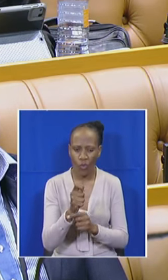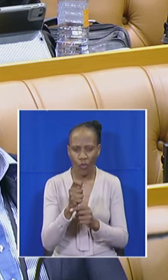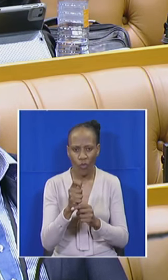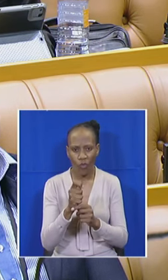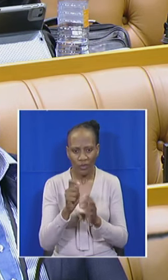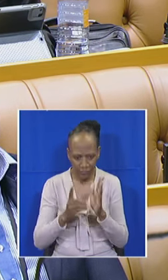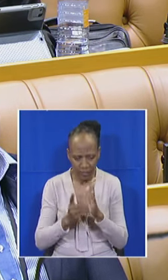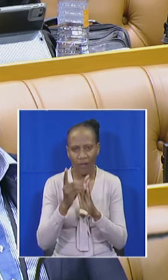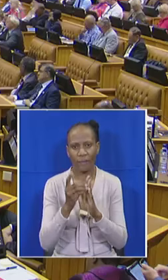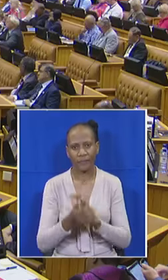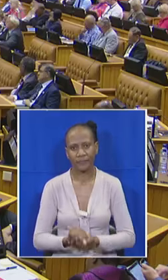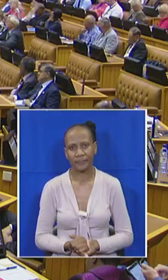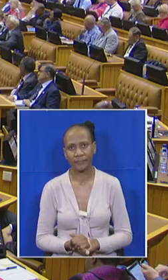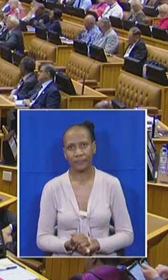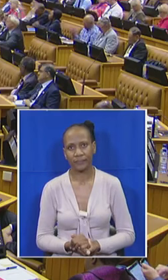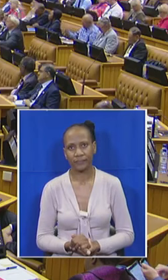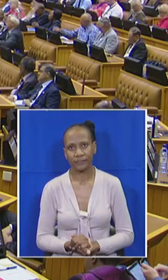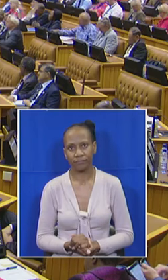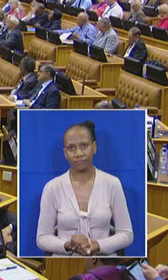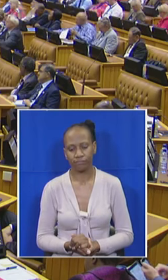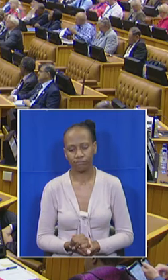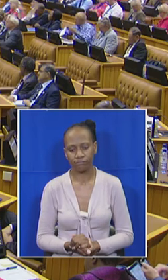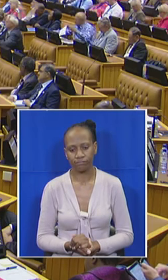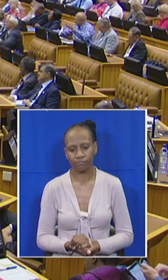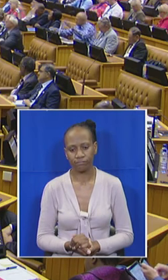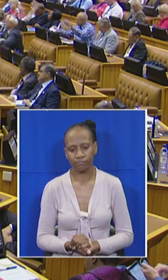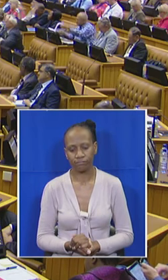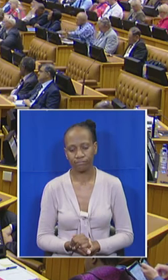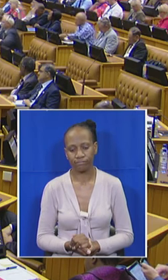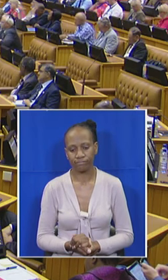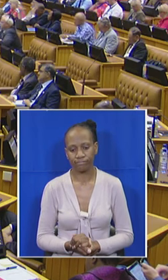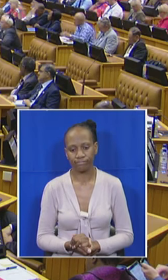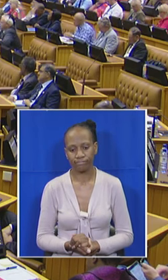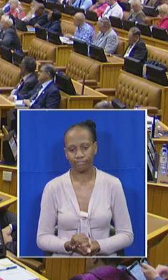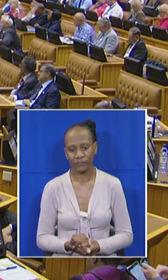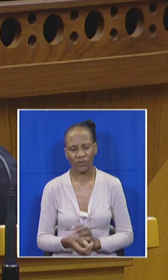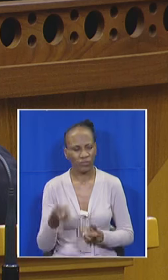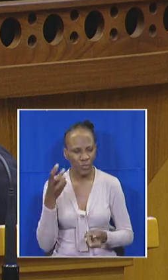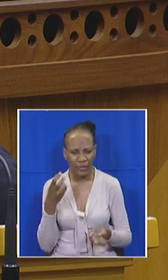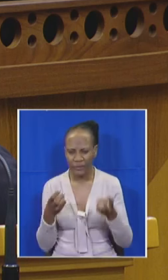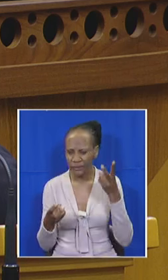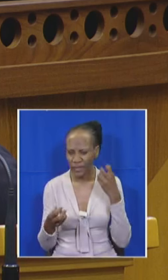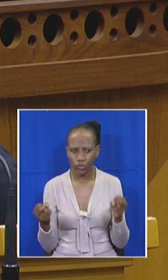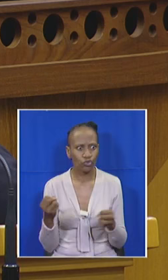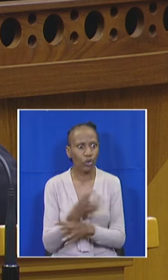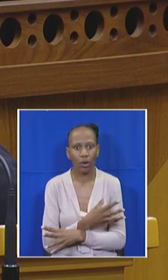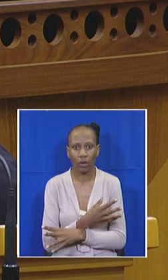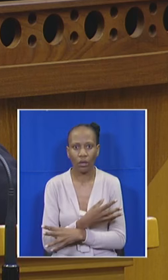prosperity. We have noted with shock statements from